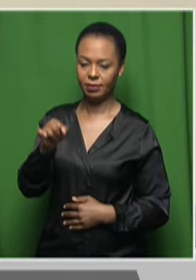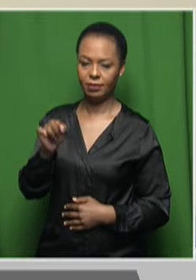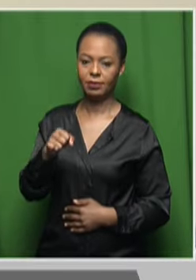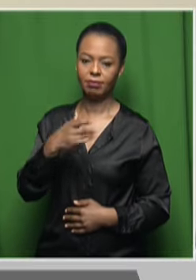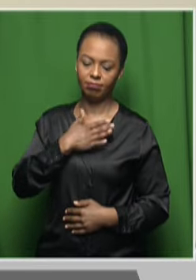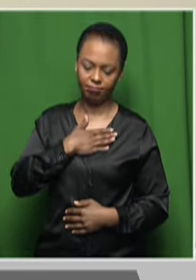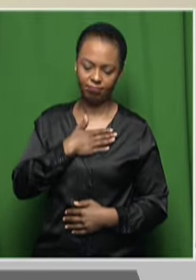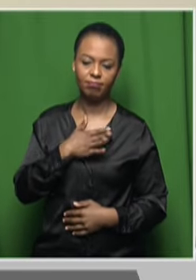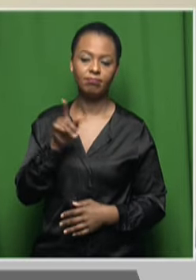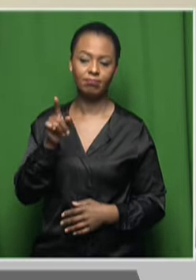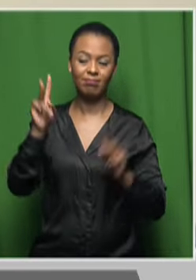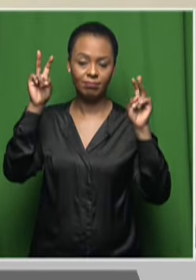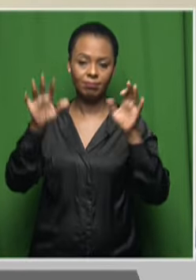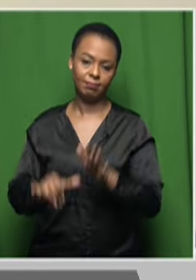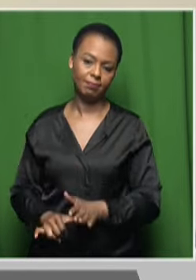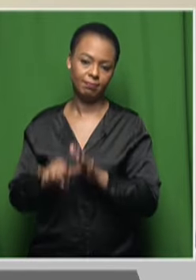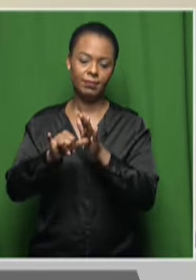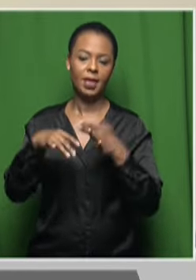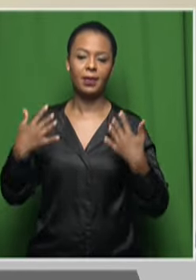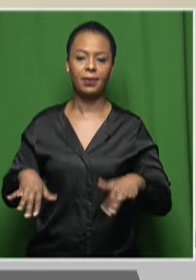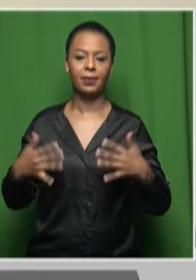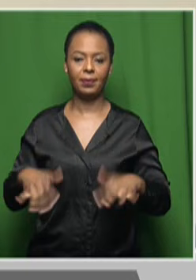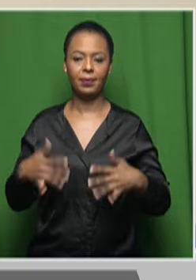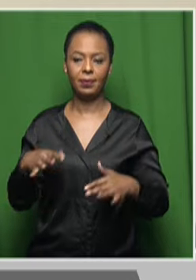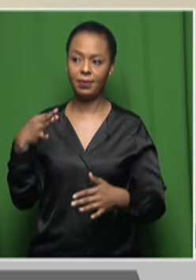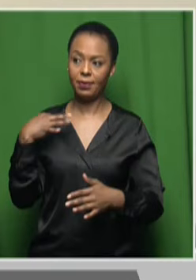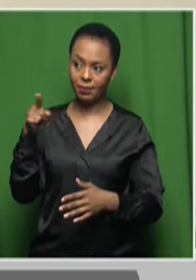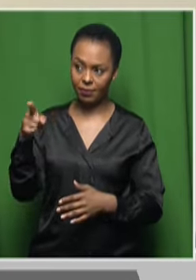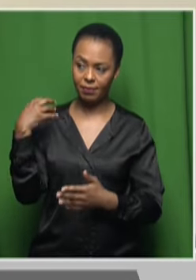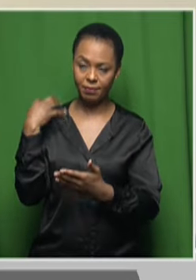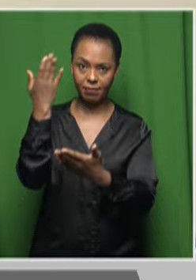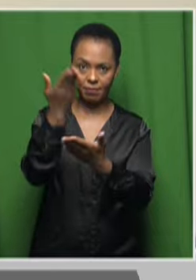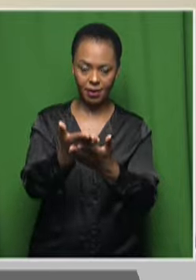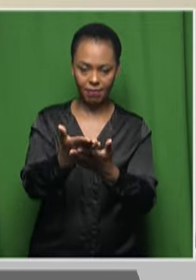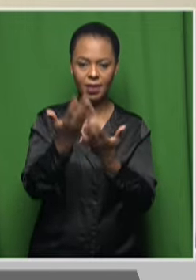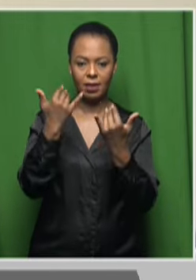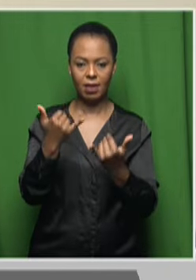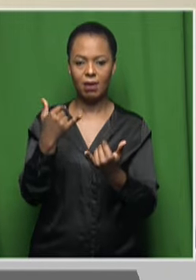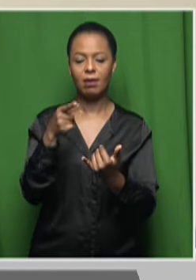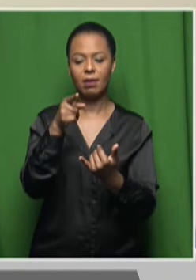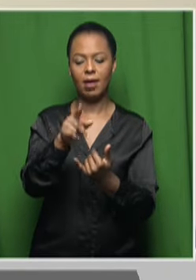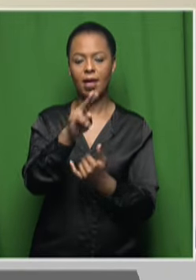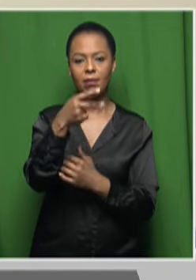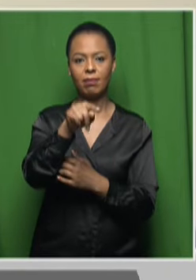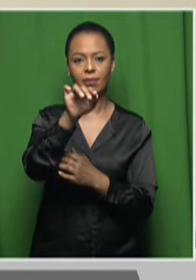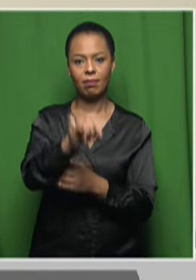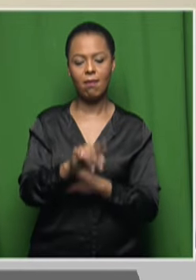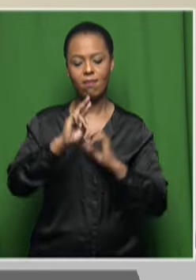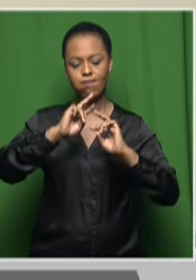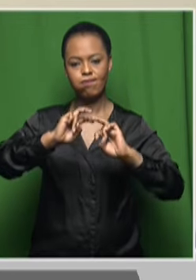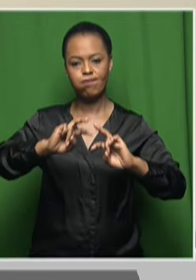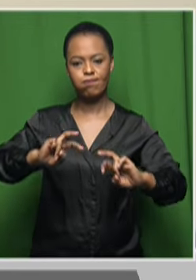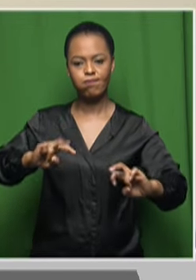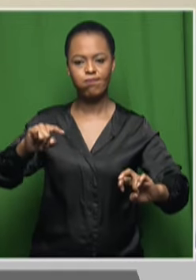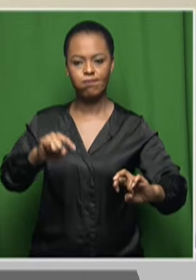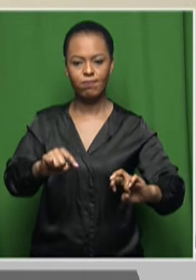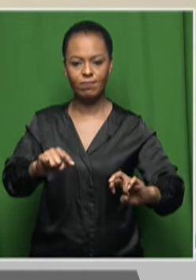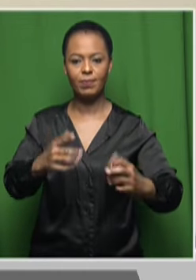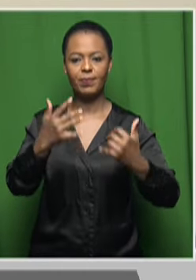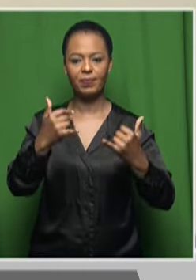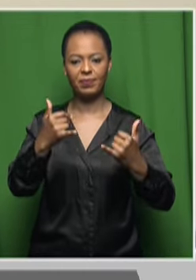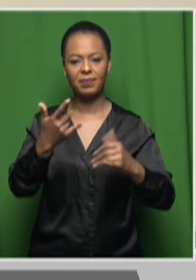to be discussing. Now, you submitted an application with the NPA to open a judicial inquest to investigate the circumstances surrounding